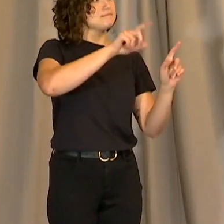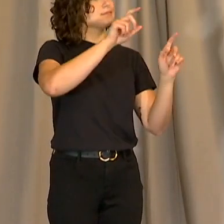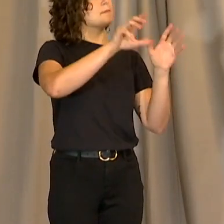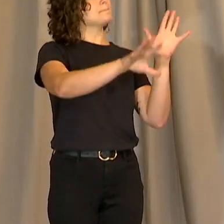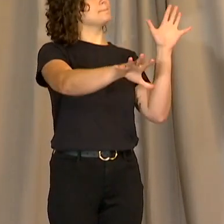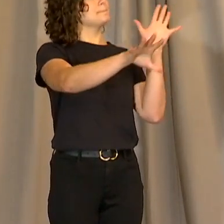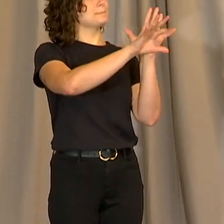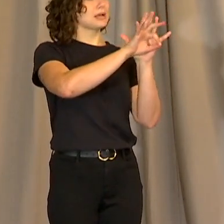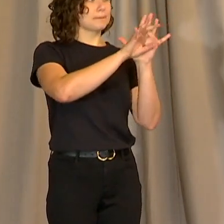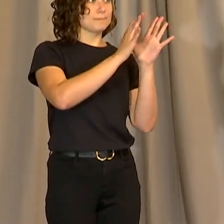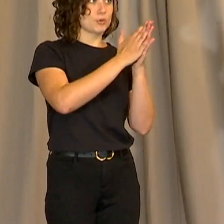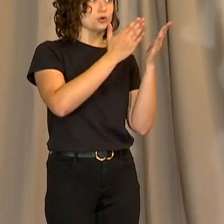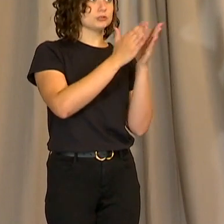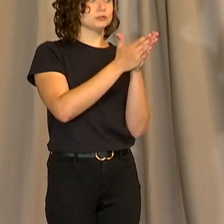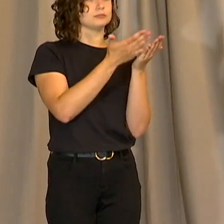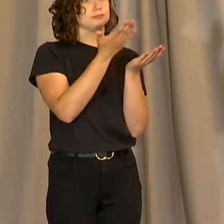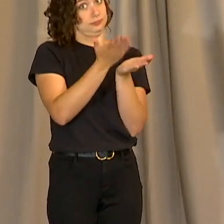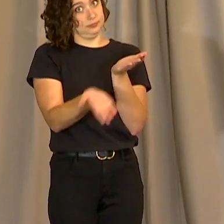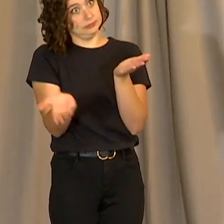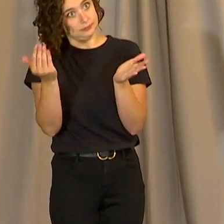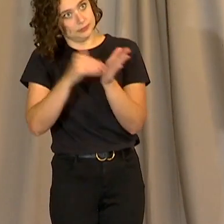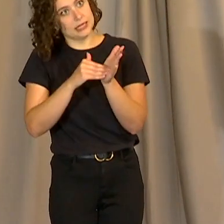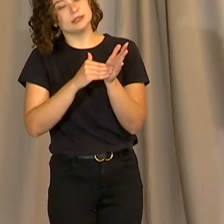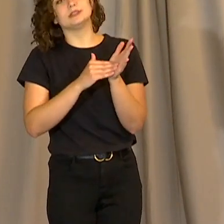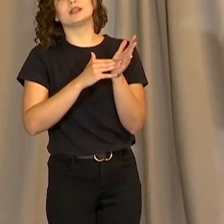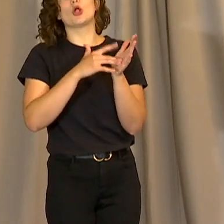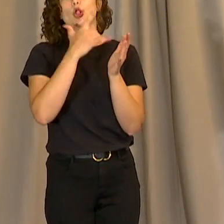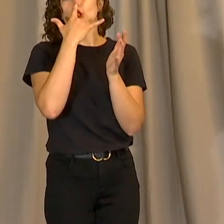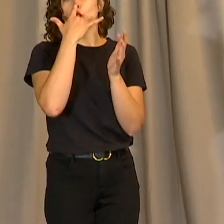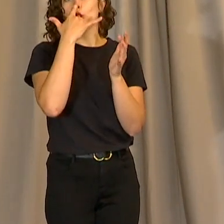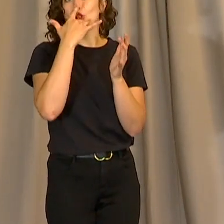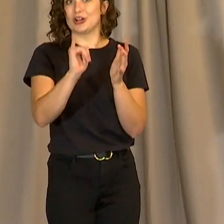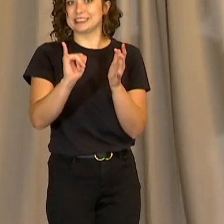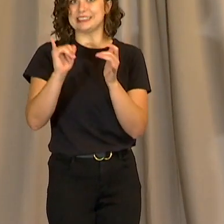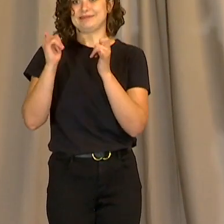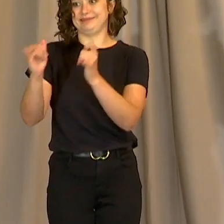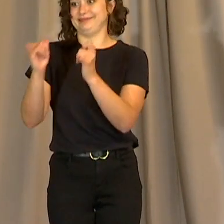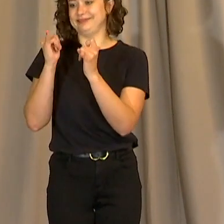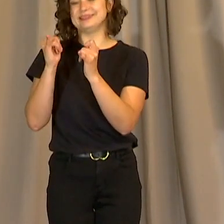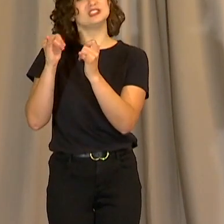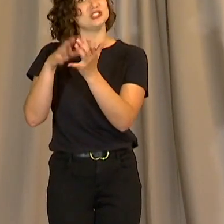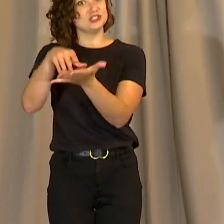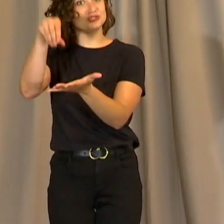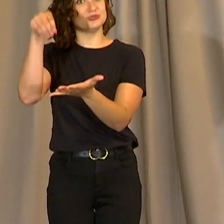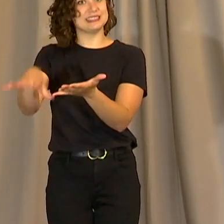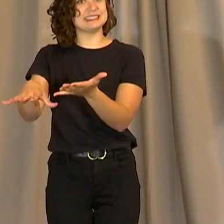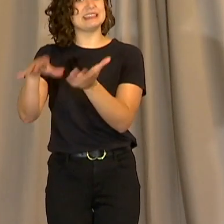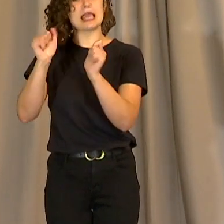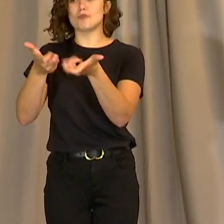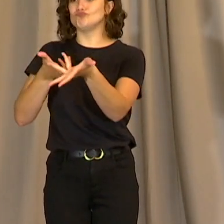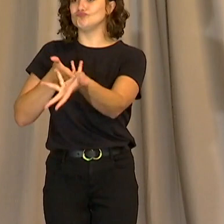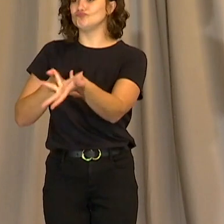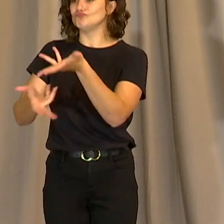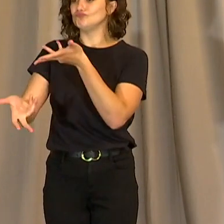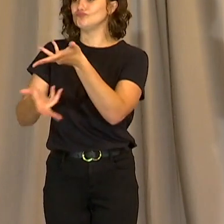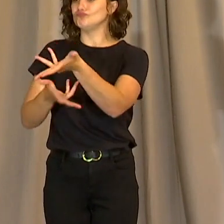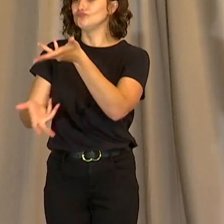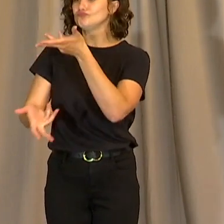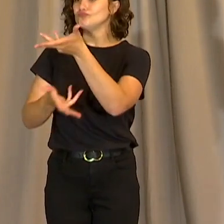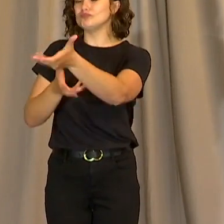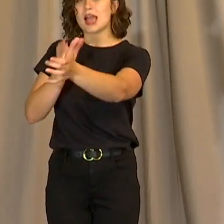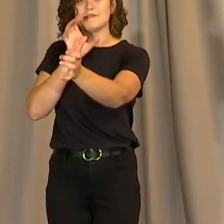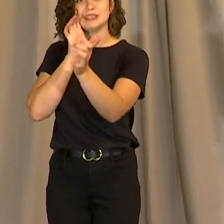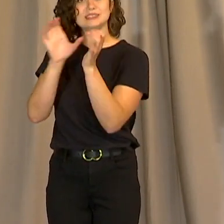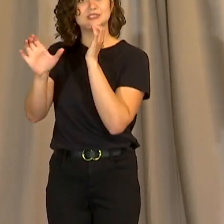that, again, look like the students and are able to engage in conversations